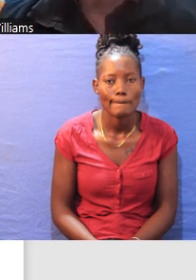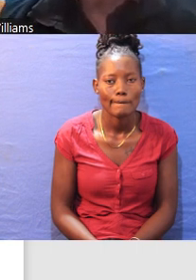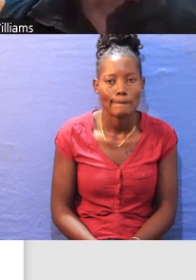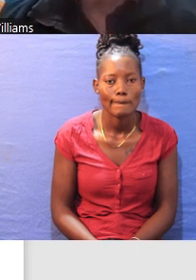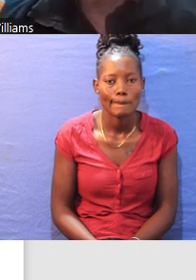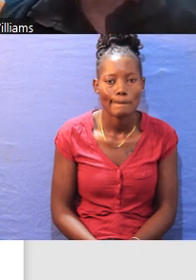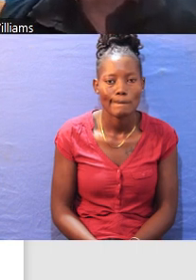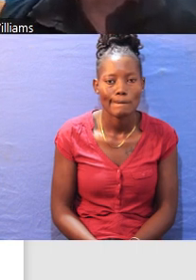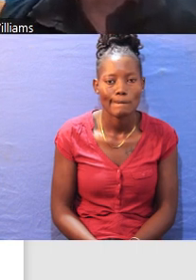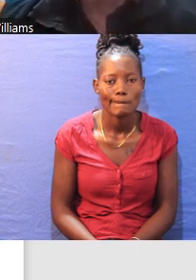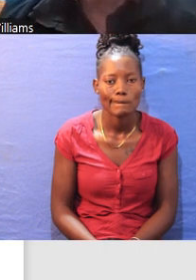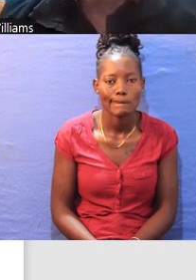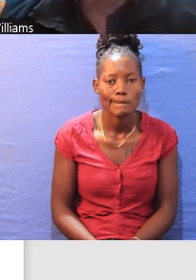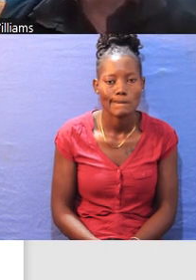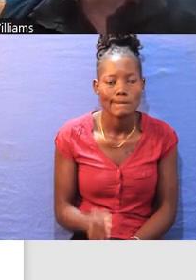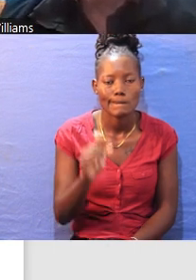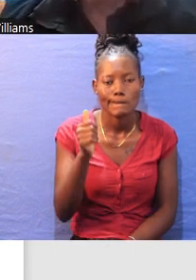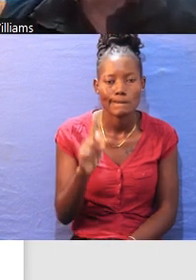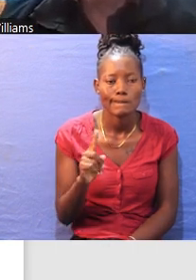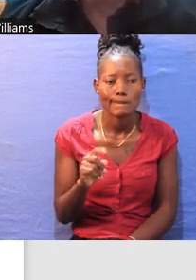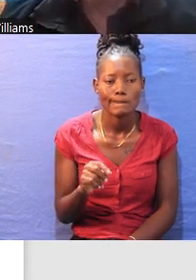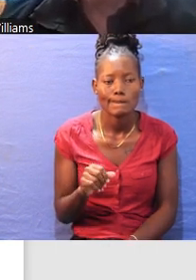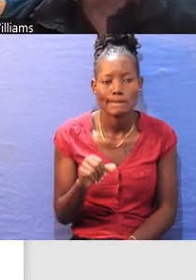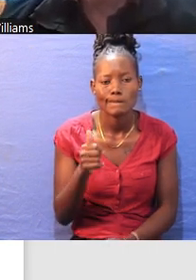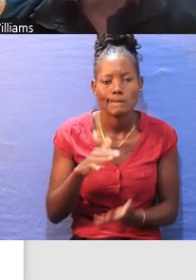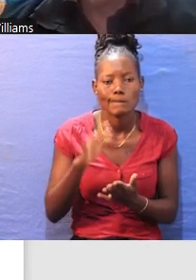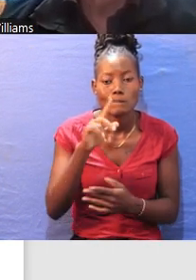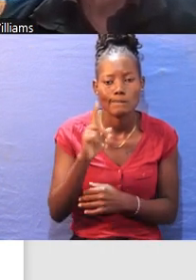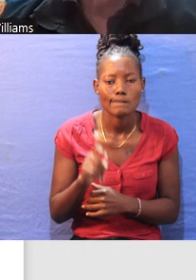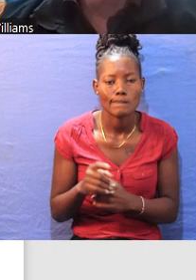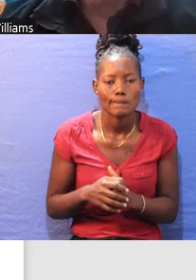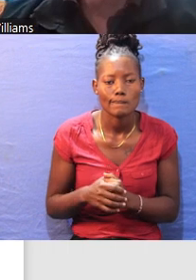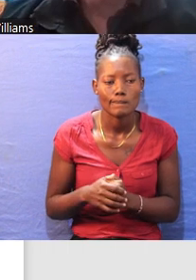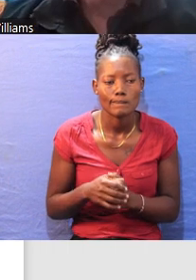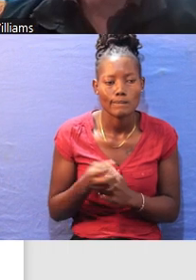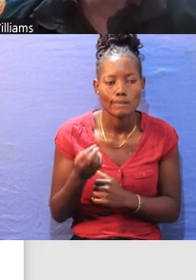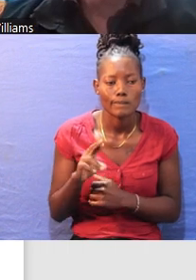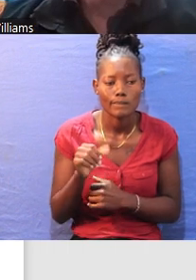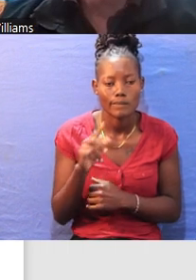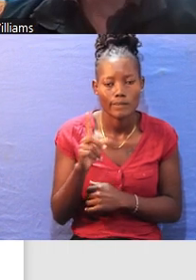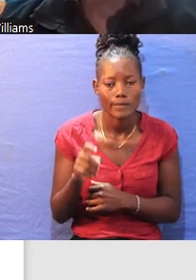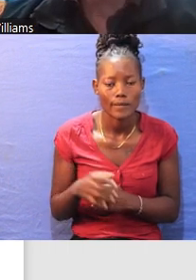So anyone with any more questions or any question? Yeah.